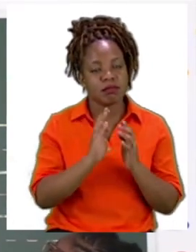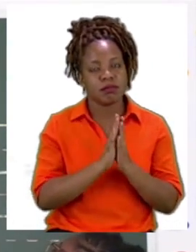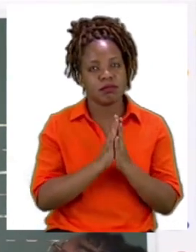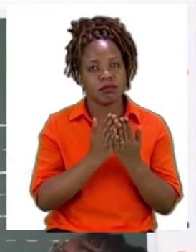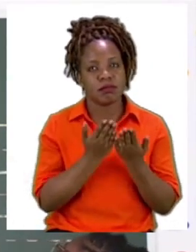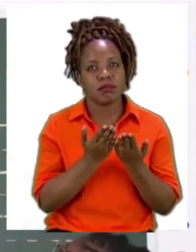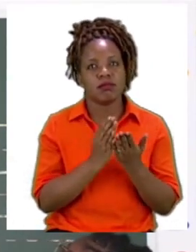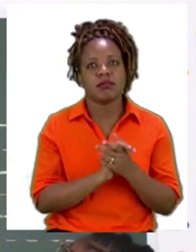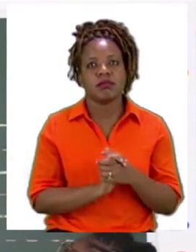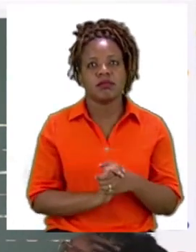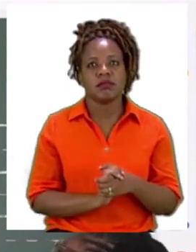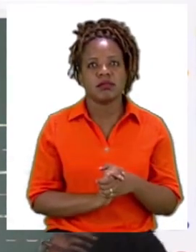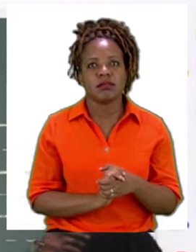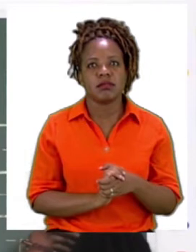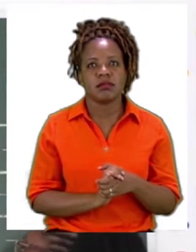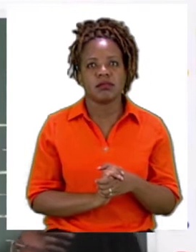Field.